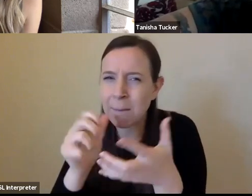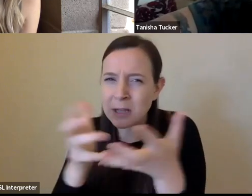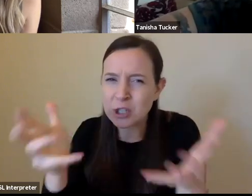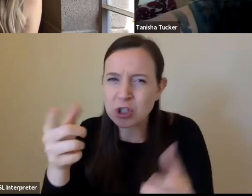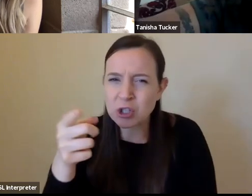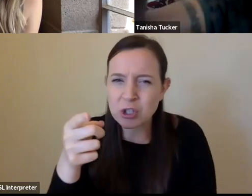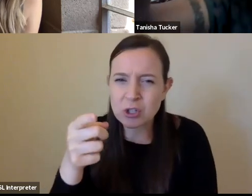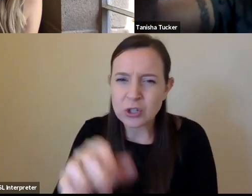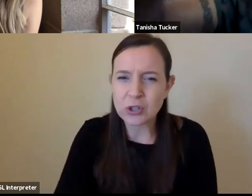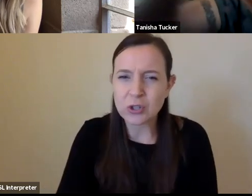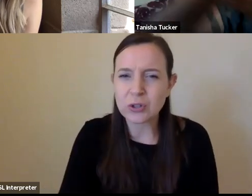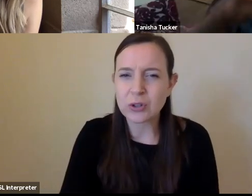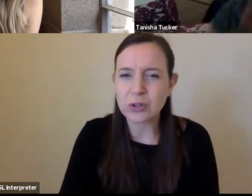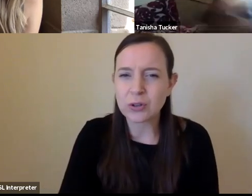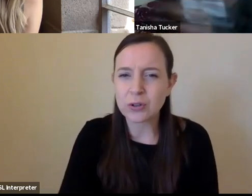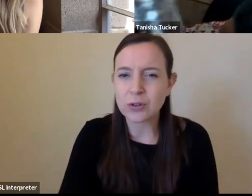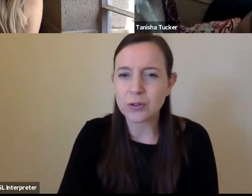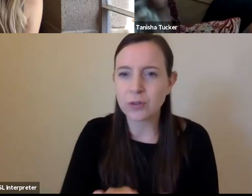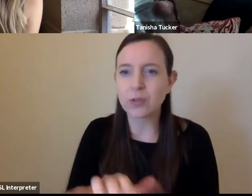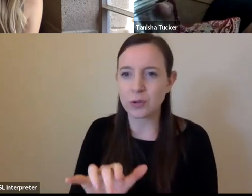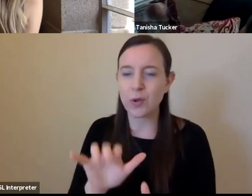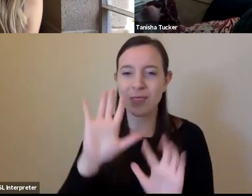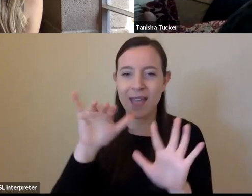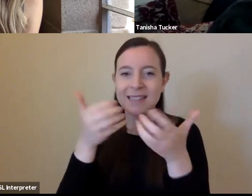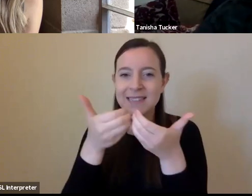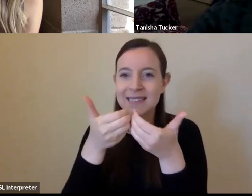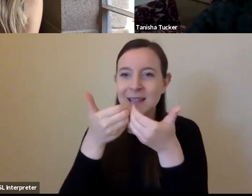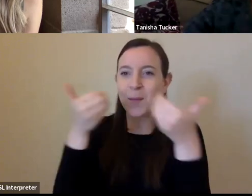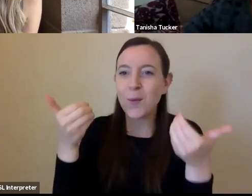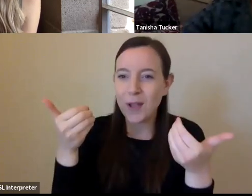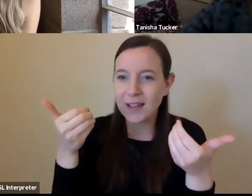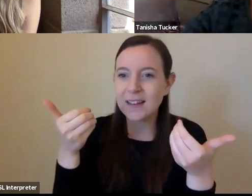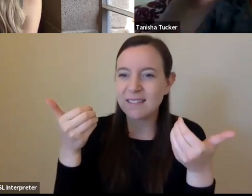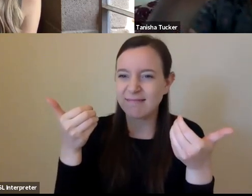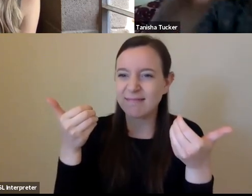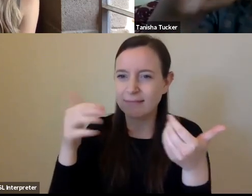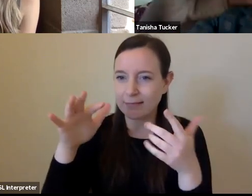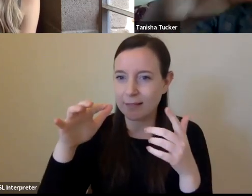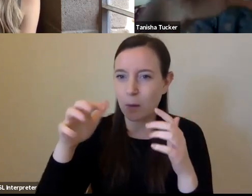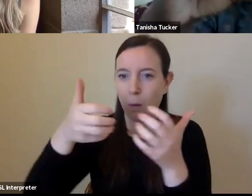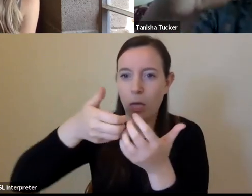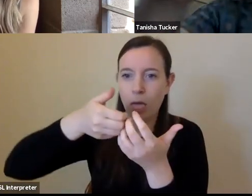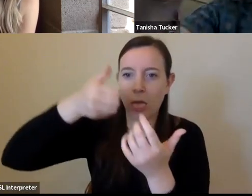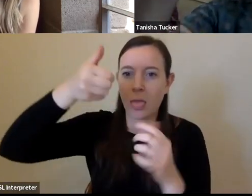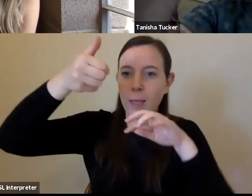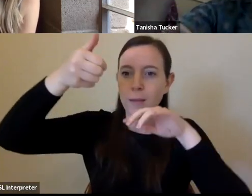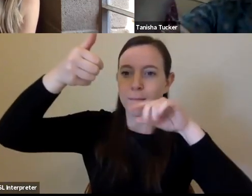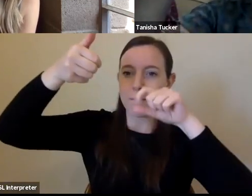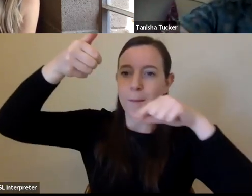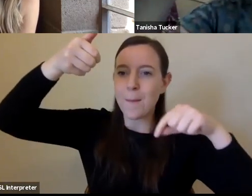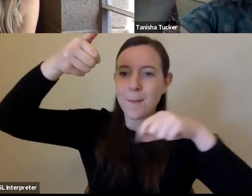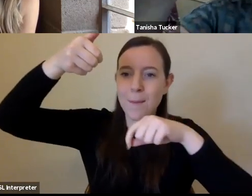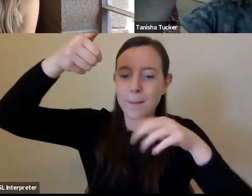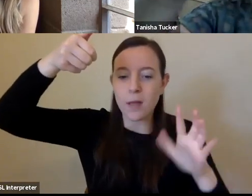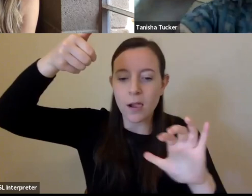So as you can see, so that gets separated, and then all the seeds fall out. So here's the other container, and that's got